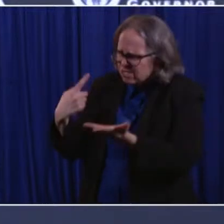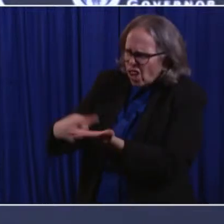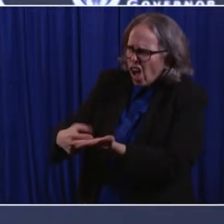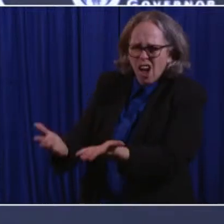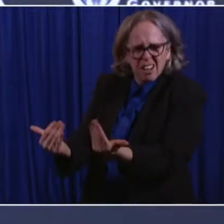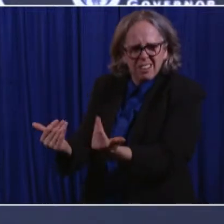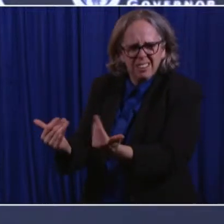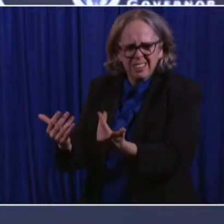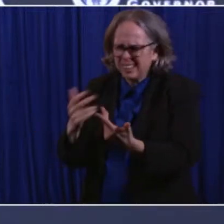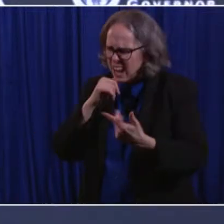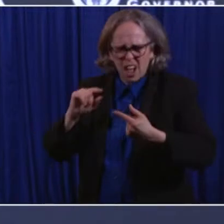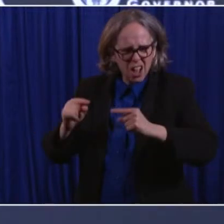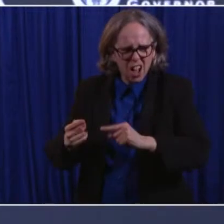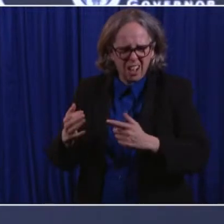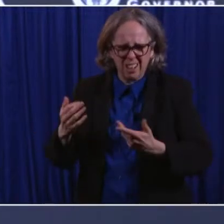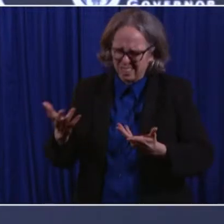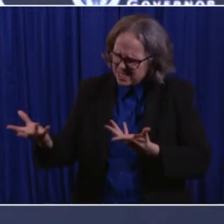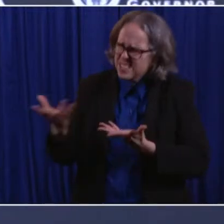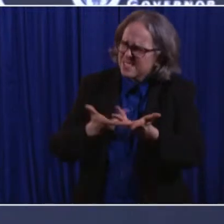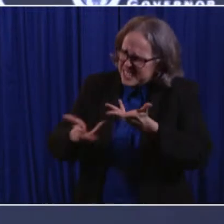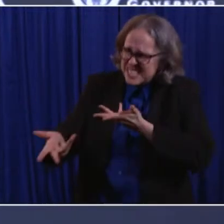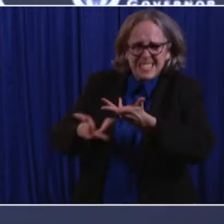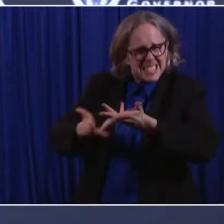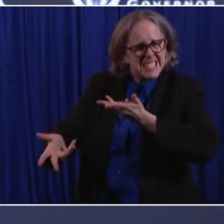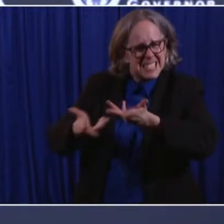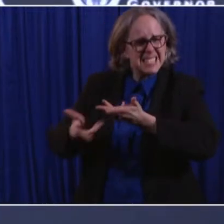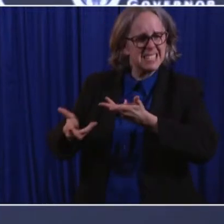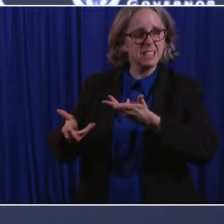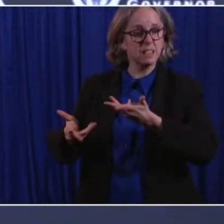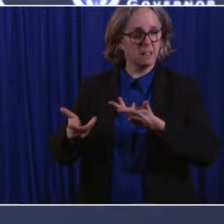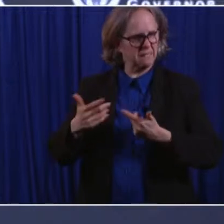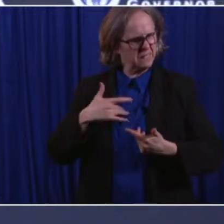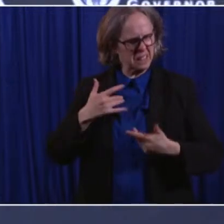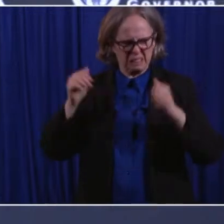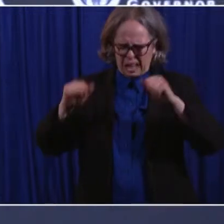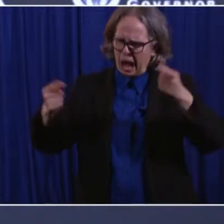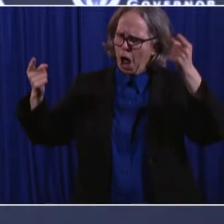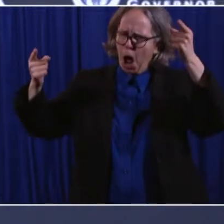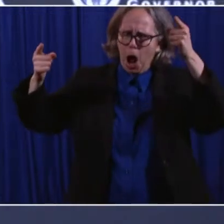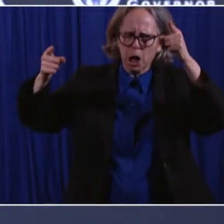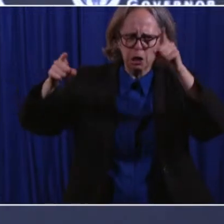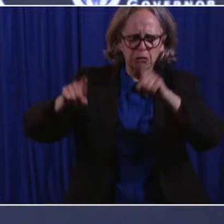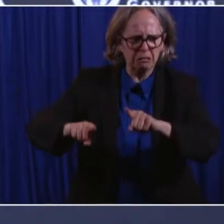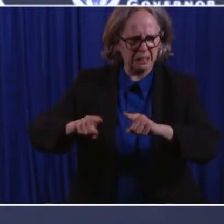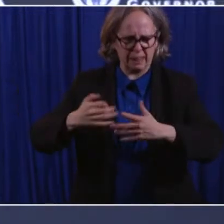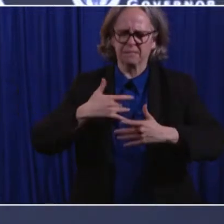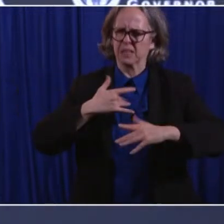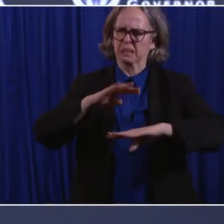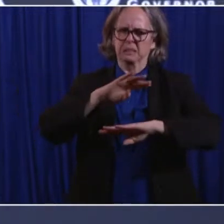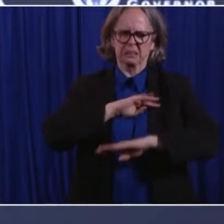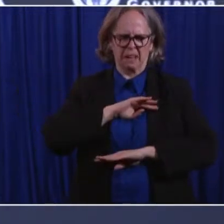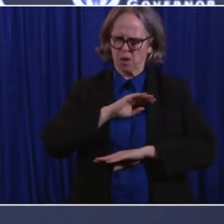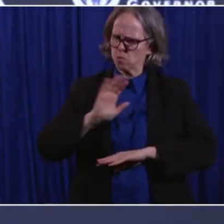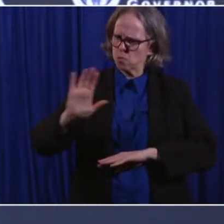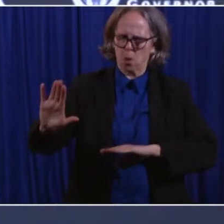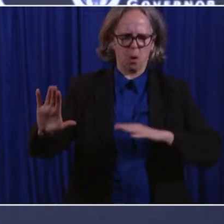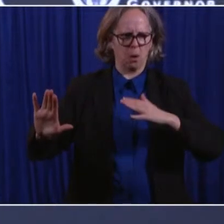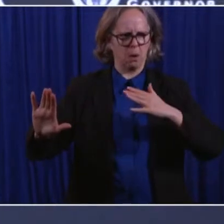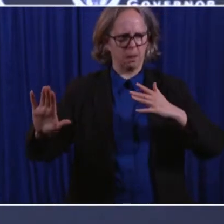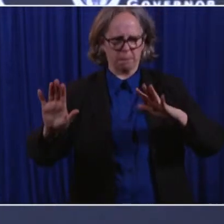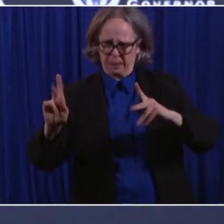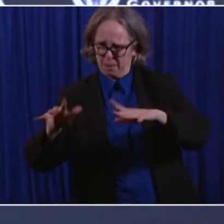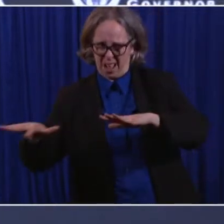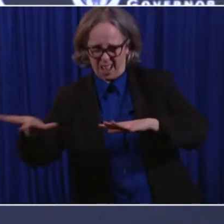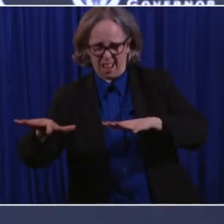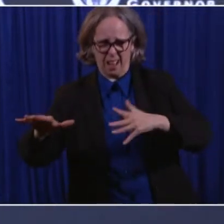way we can reach an agreement that satisfies your members so that they can feel that they are in fact participating in the